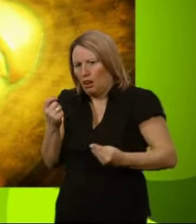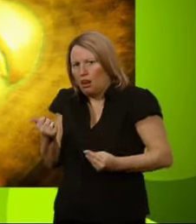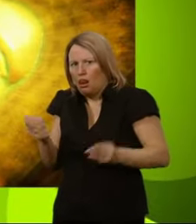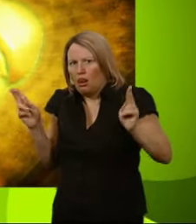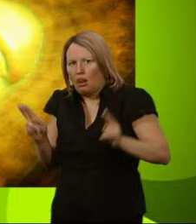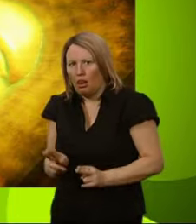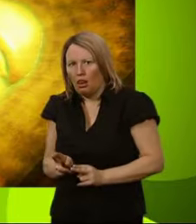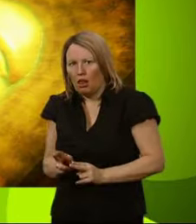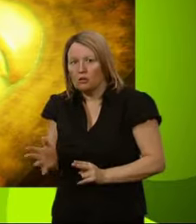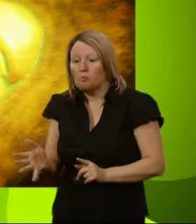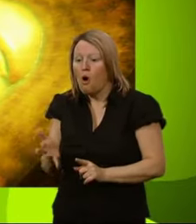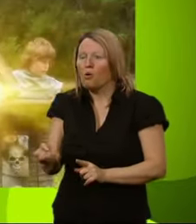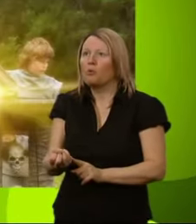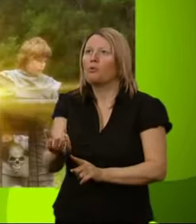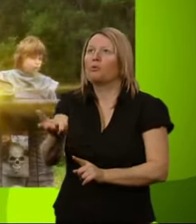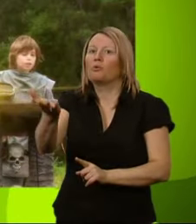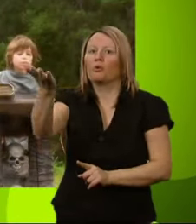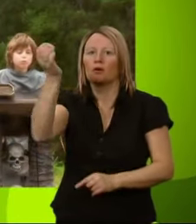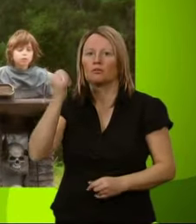shall release.